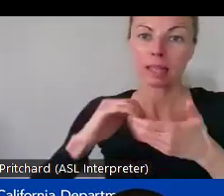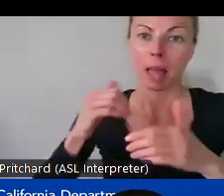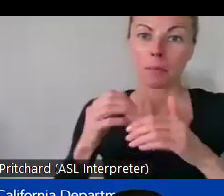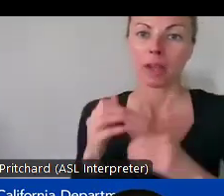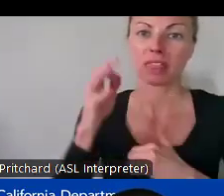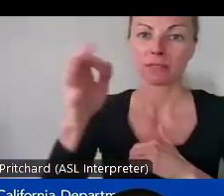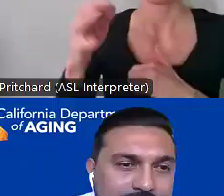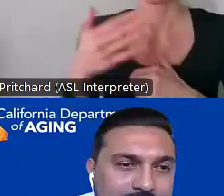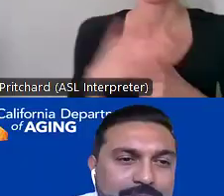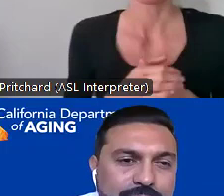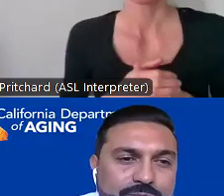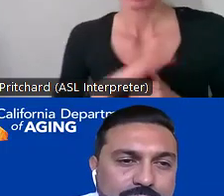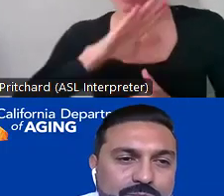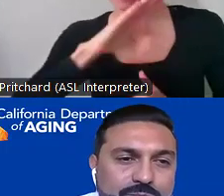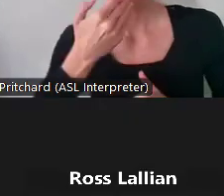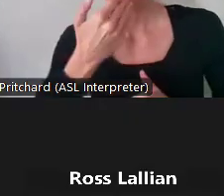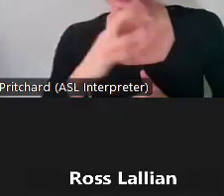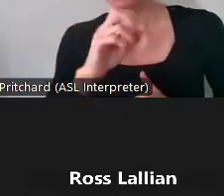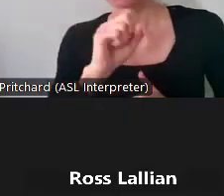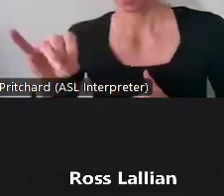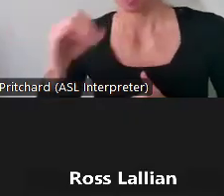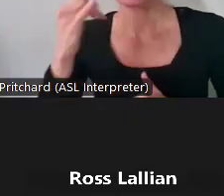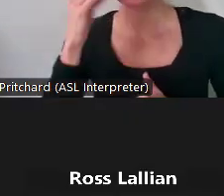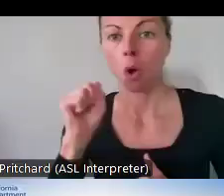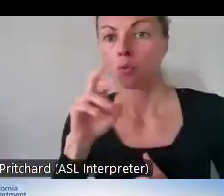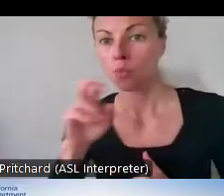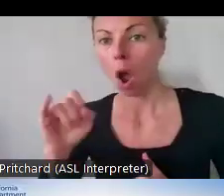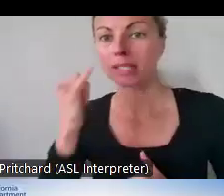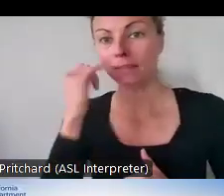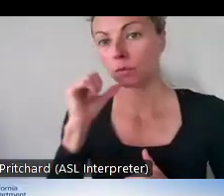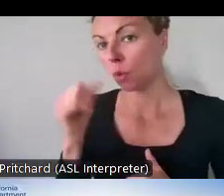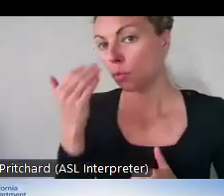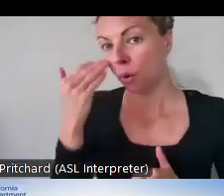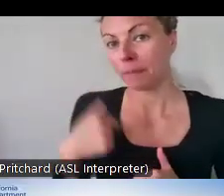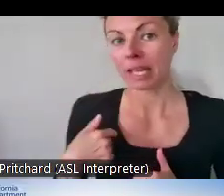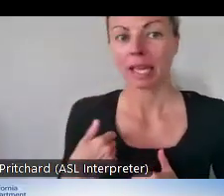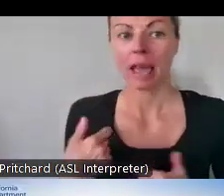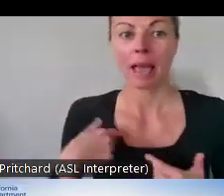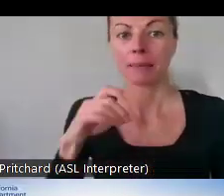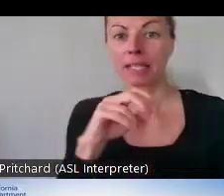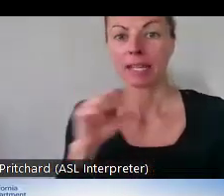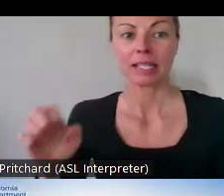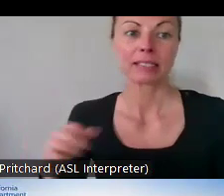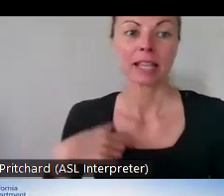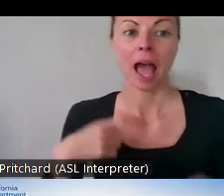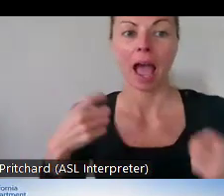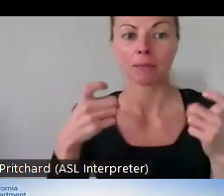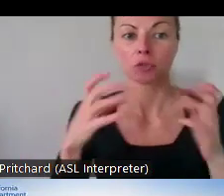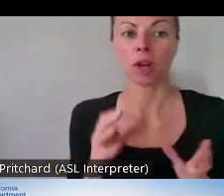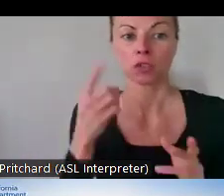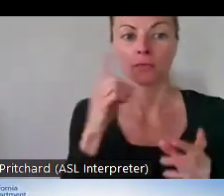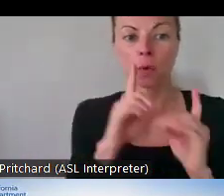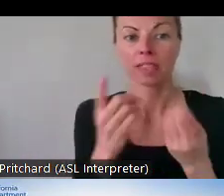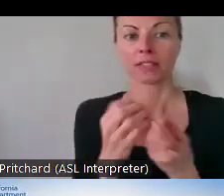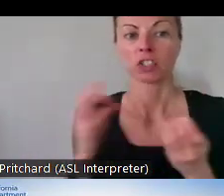Hi, Ross. Thank you. And for those of you that do not know me, my name is Denise Leiker. I am Deputy Director of the Division of Home and Community Living. And the next